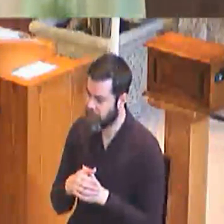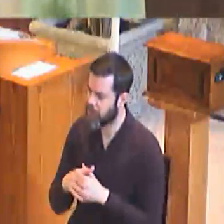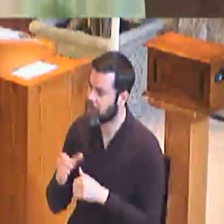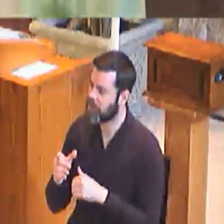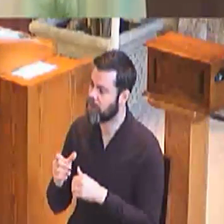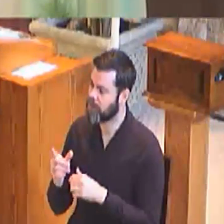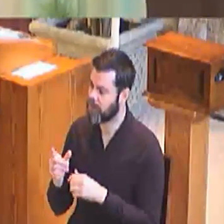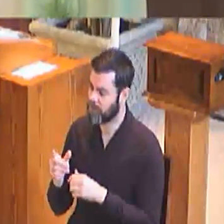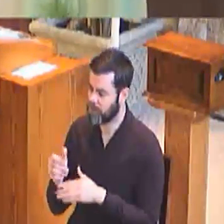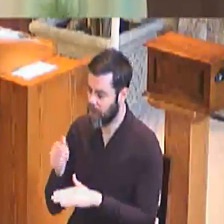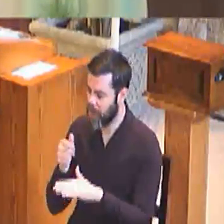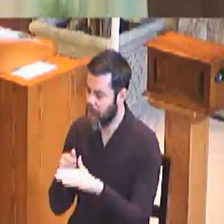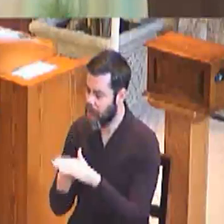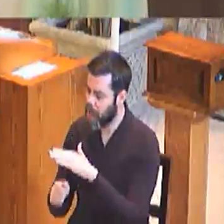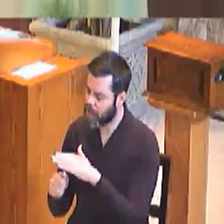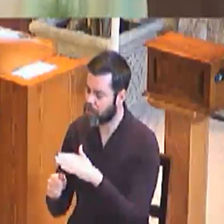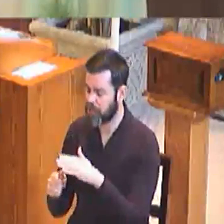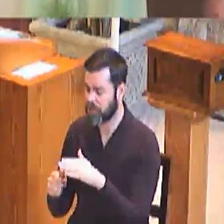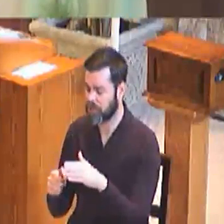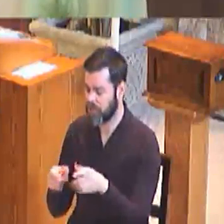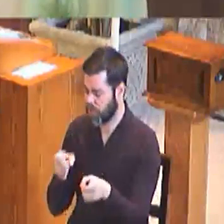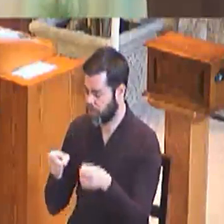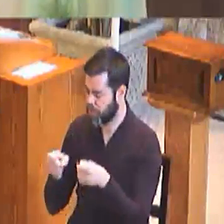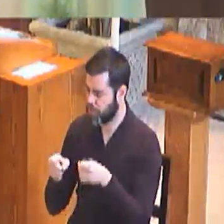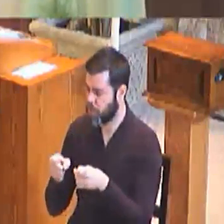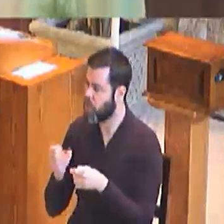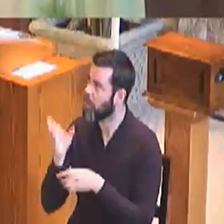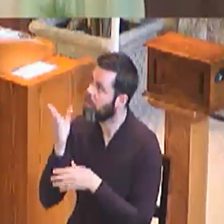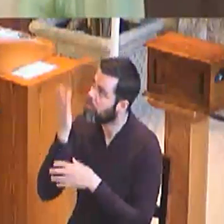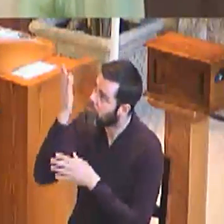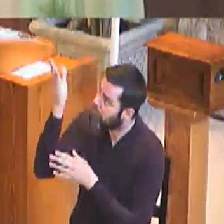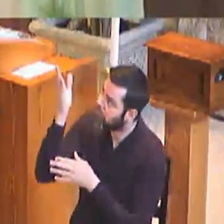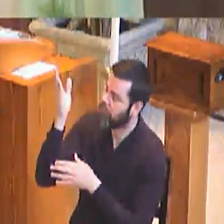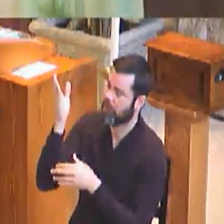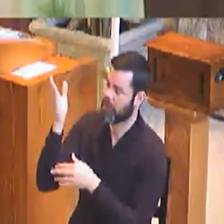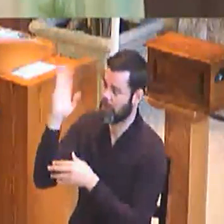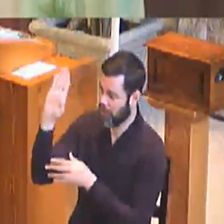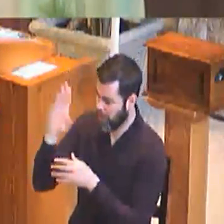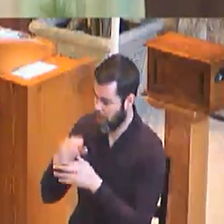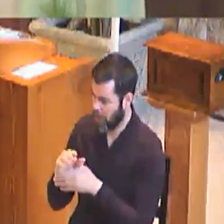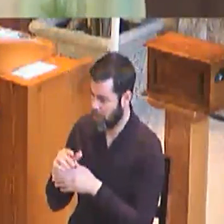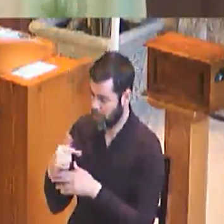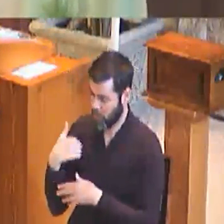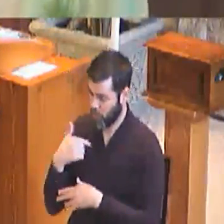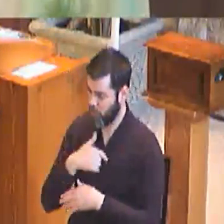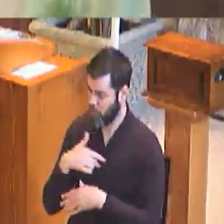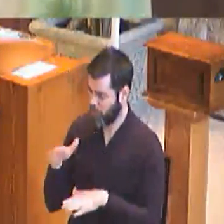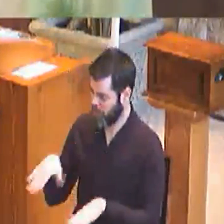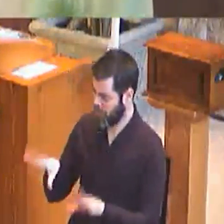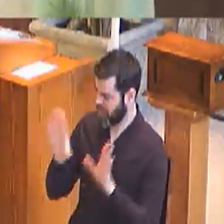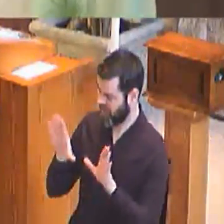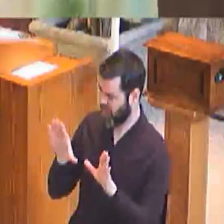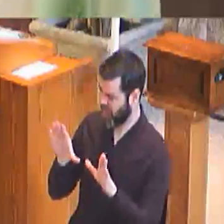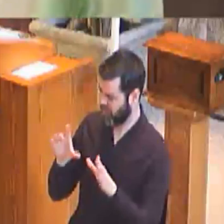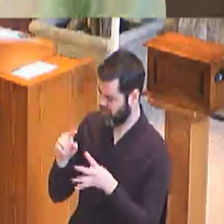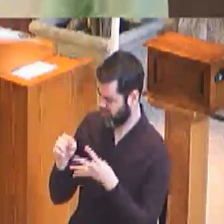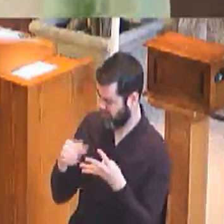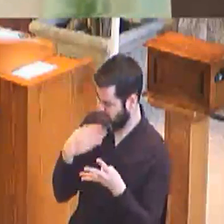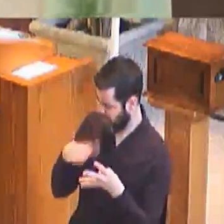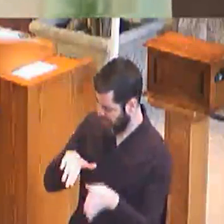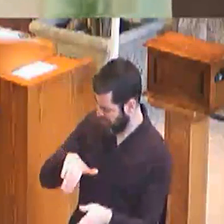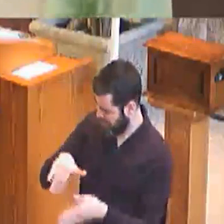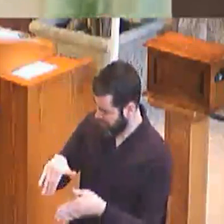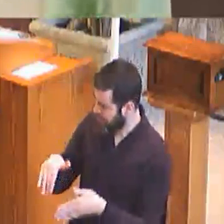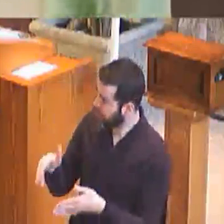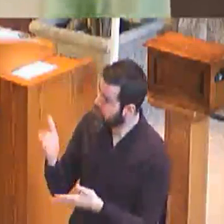direction of the divine. And only when we surrender, we allow that Spirit of God within us, that divine